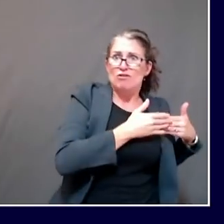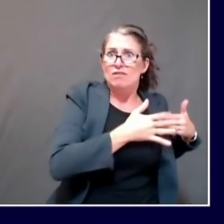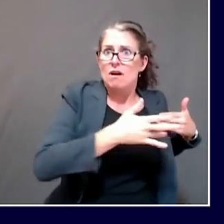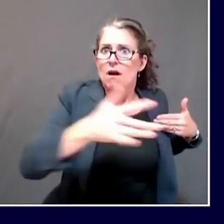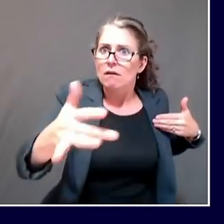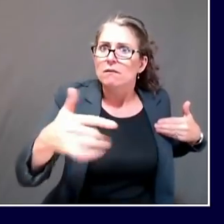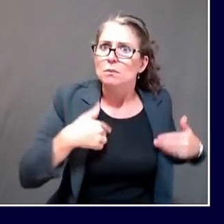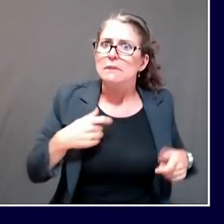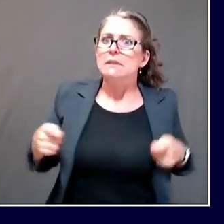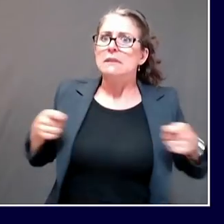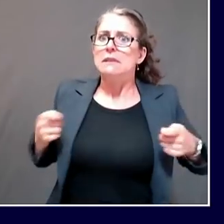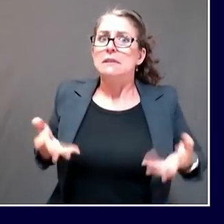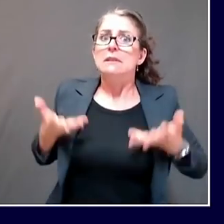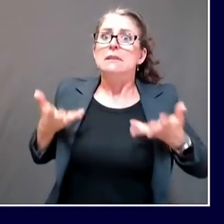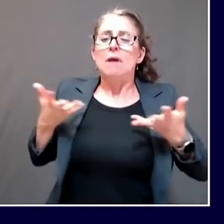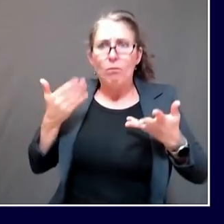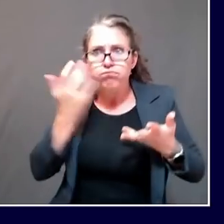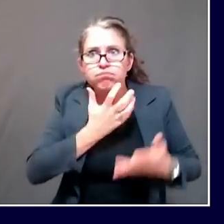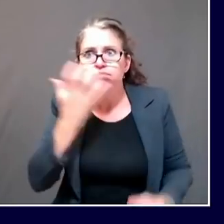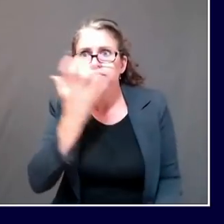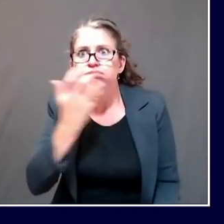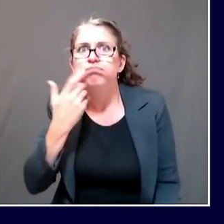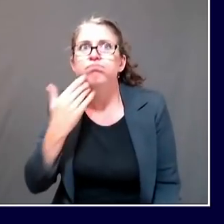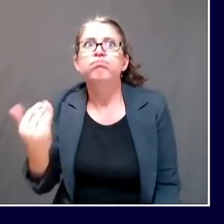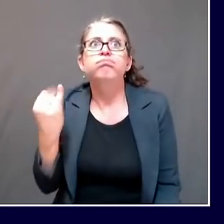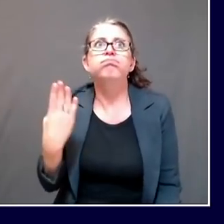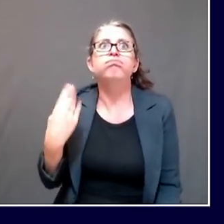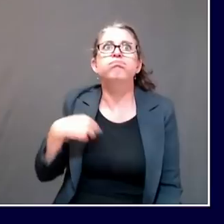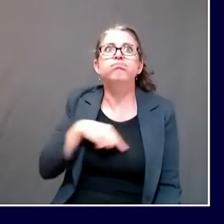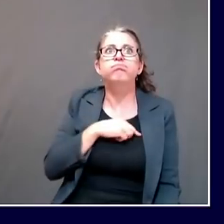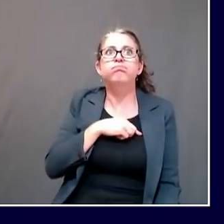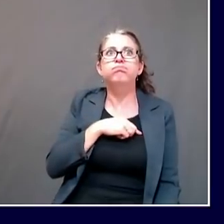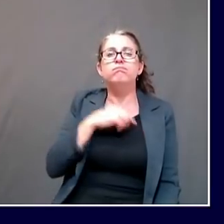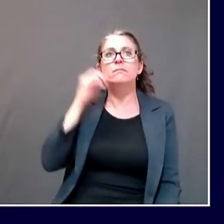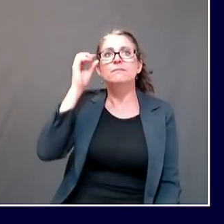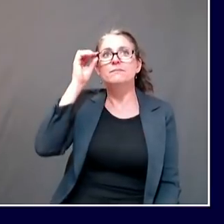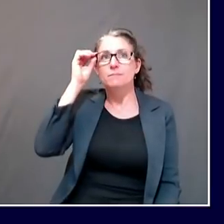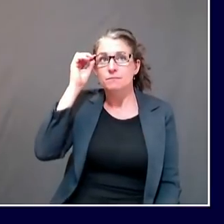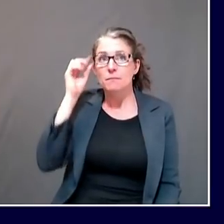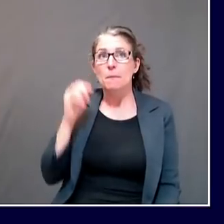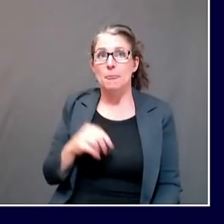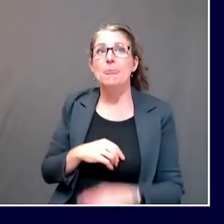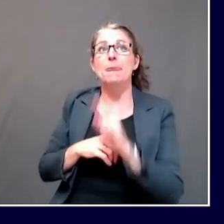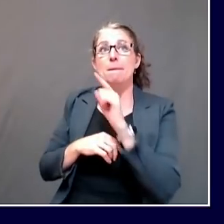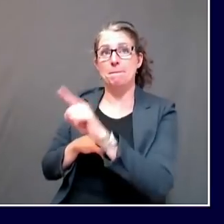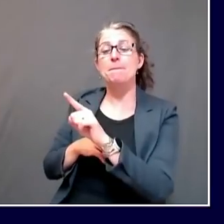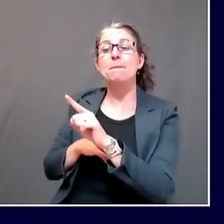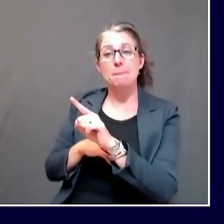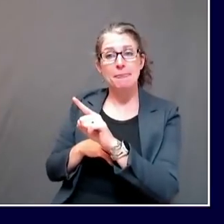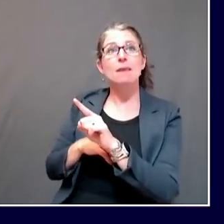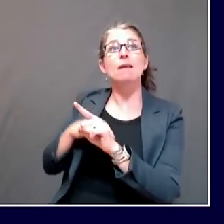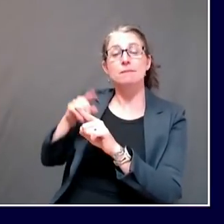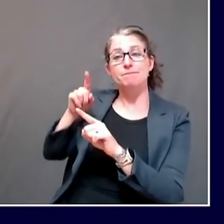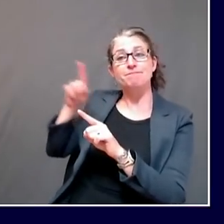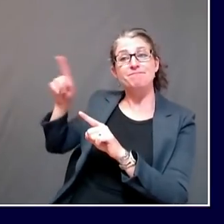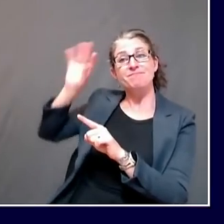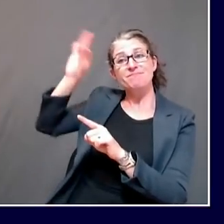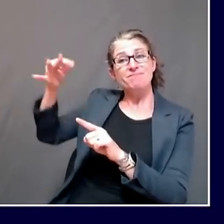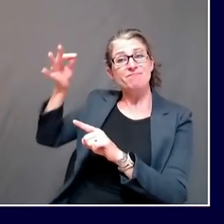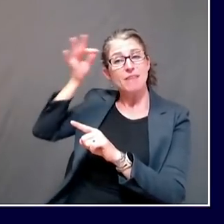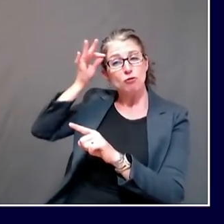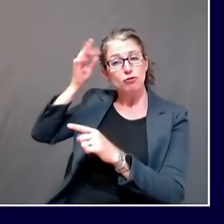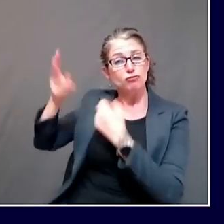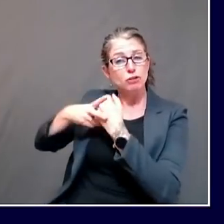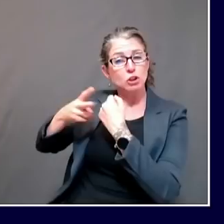Eric Rosengren, president of the Federal Reserve Bank of Boston. I asked him, how can we help the economy, the